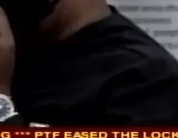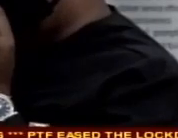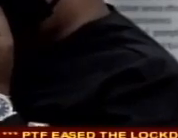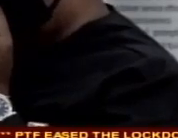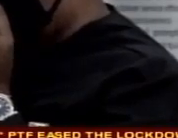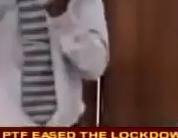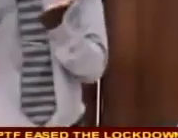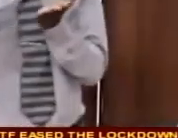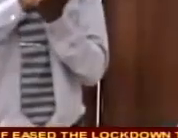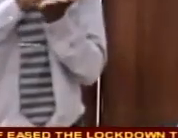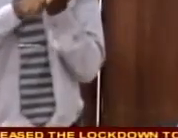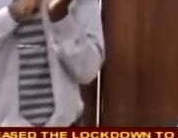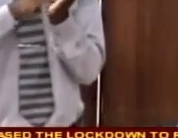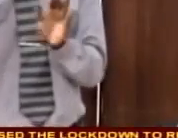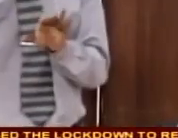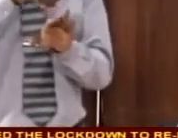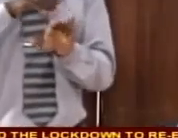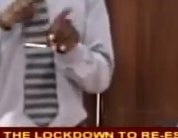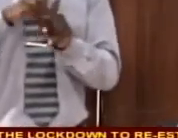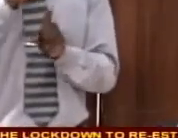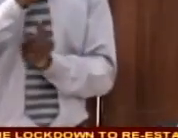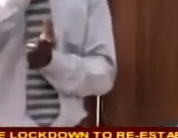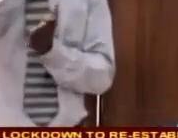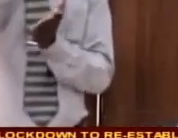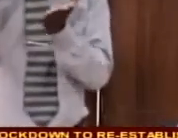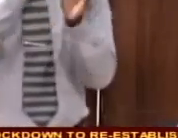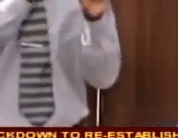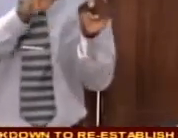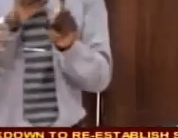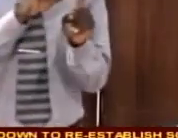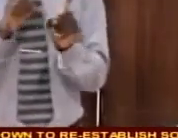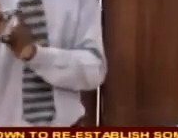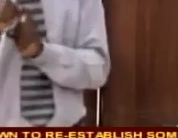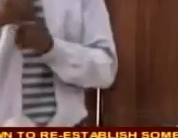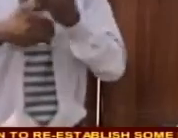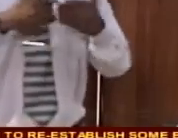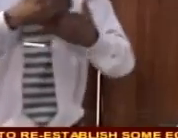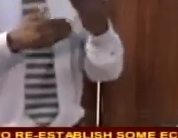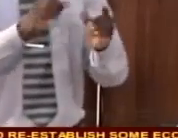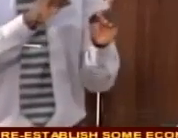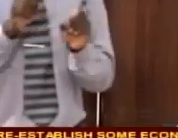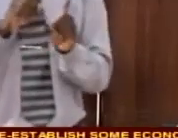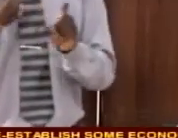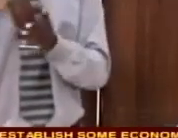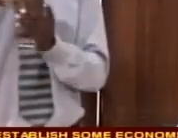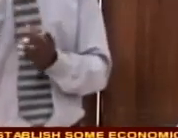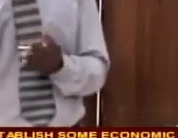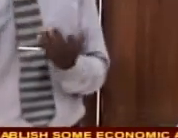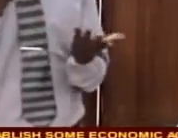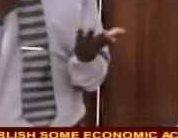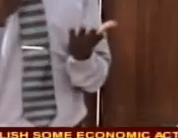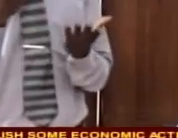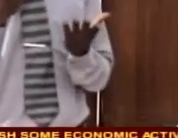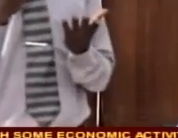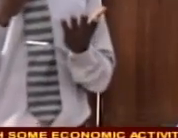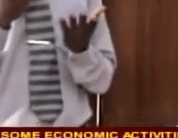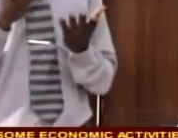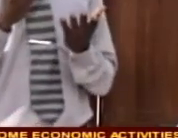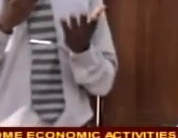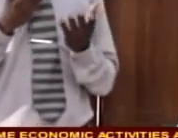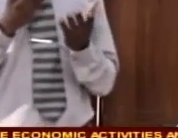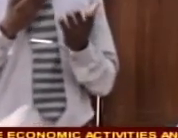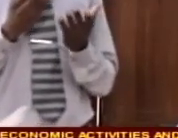particular school, as one of the testing centers to actually accelerate the process of testing in Nigeria? Then, just before I